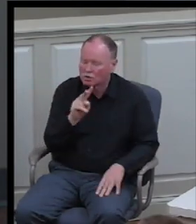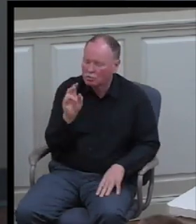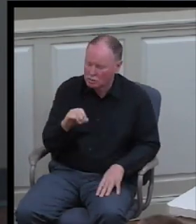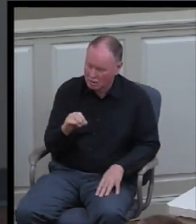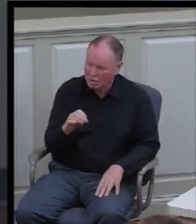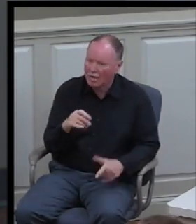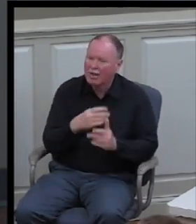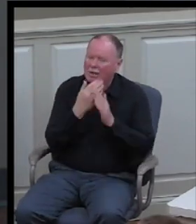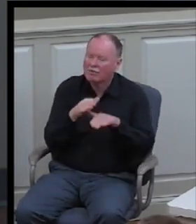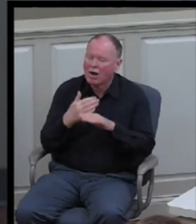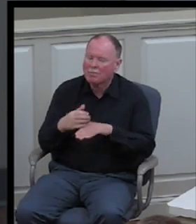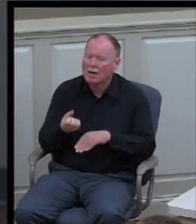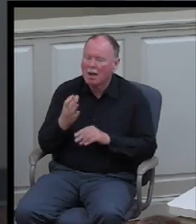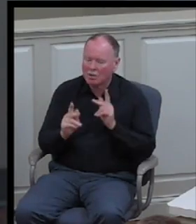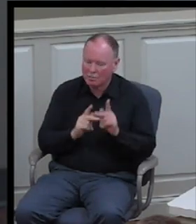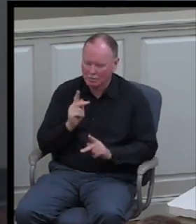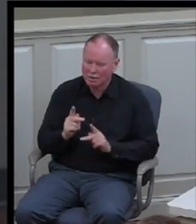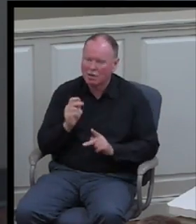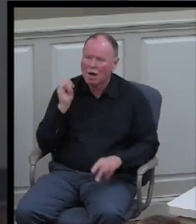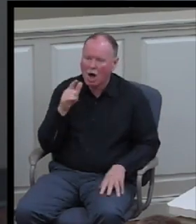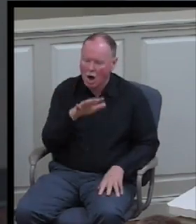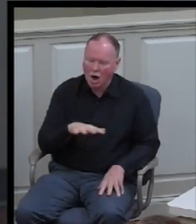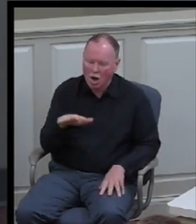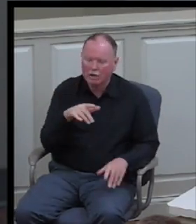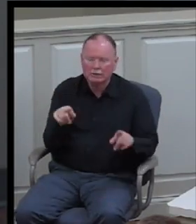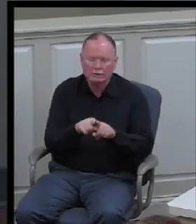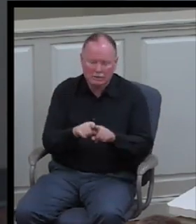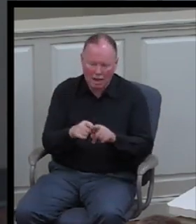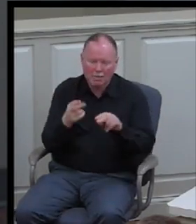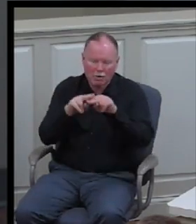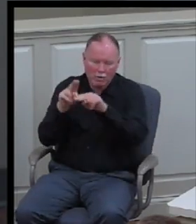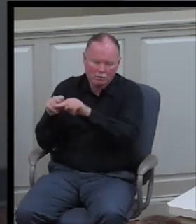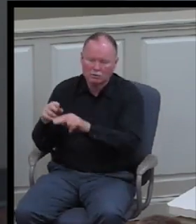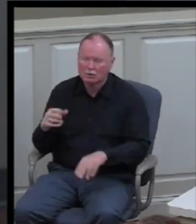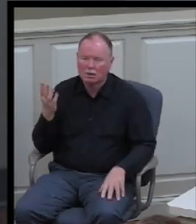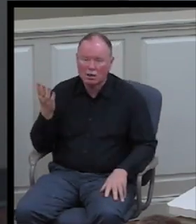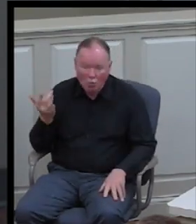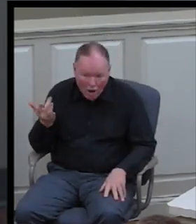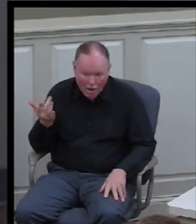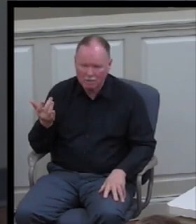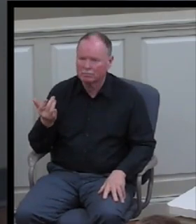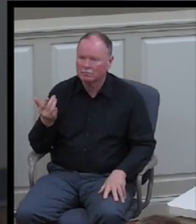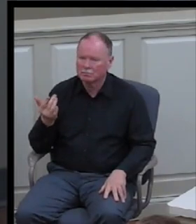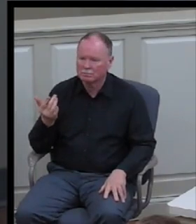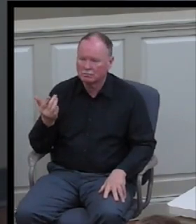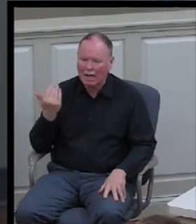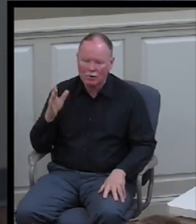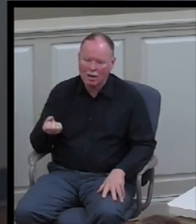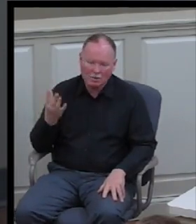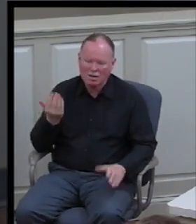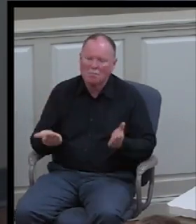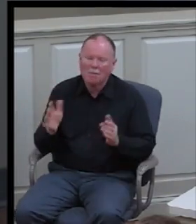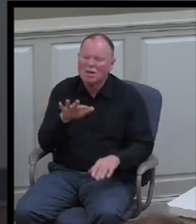2%, then divide it by the number of employees, and all the employees get the same amount. Because, and I don't know what that would be, it might